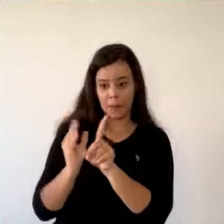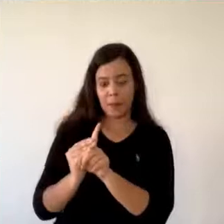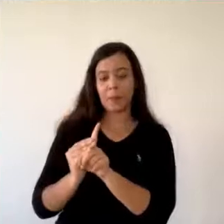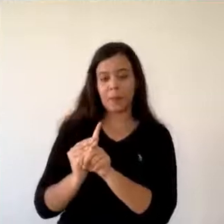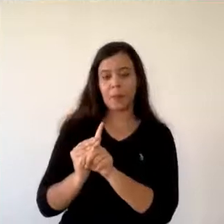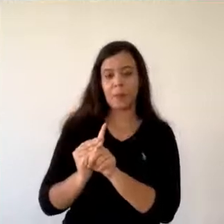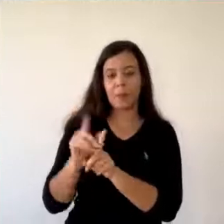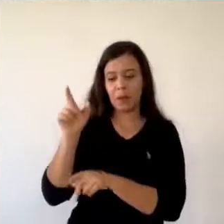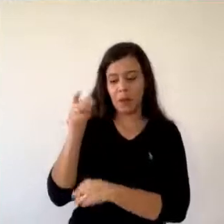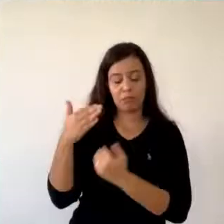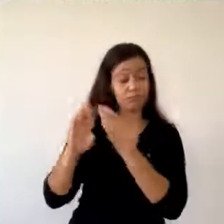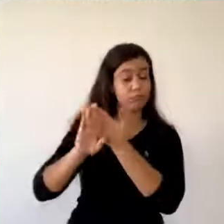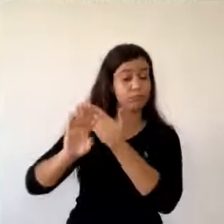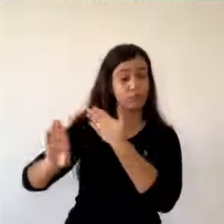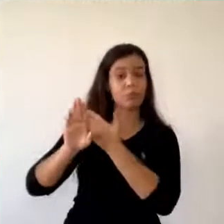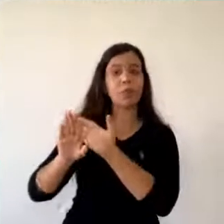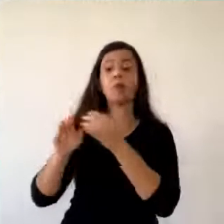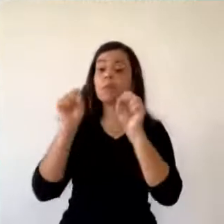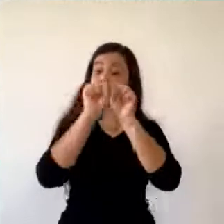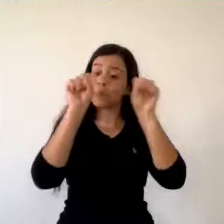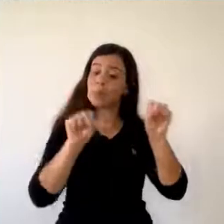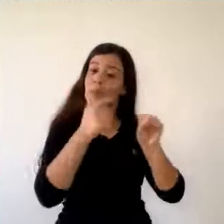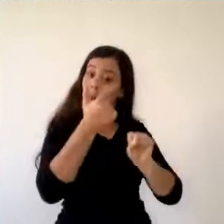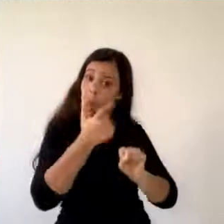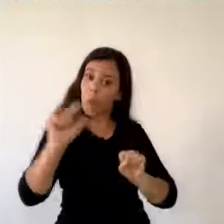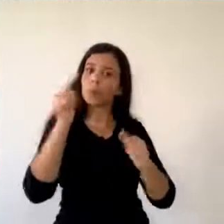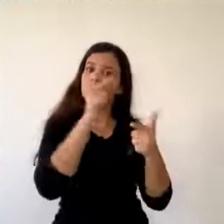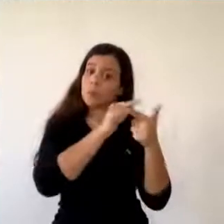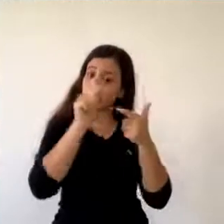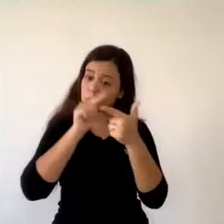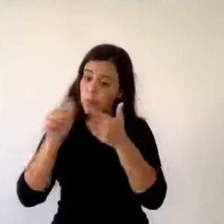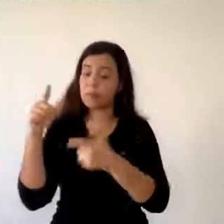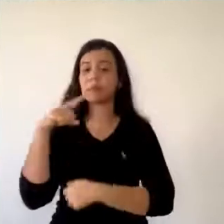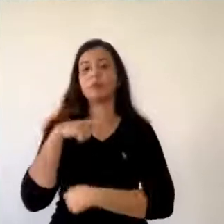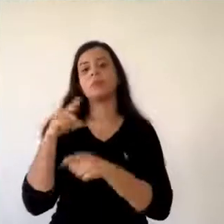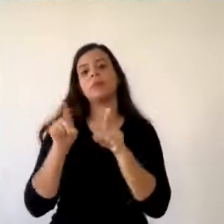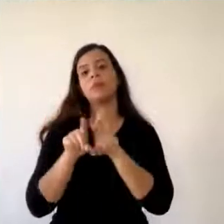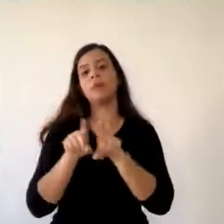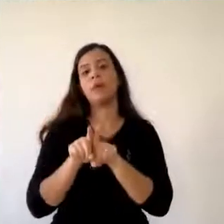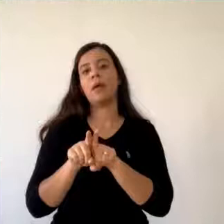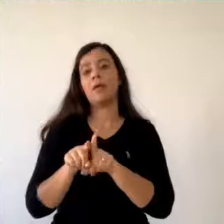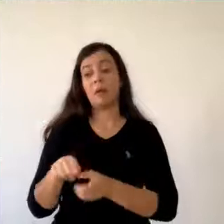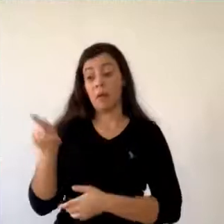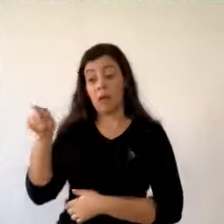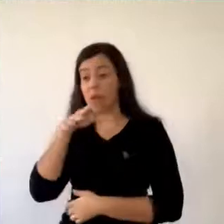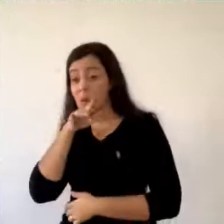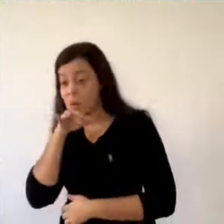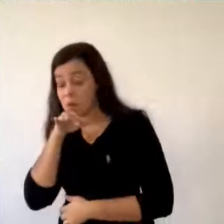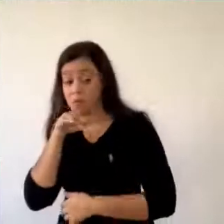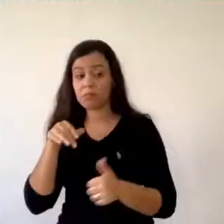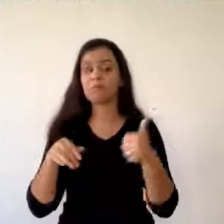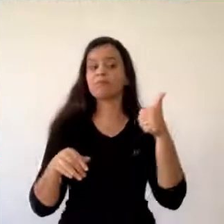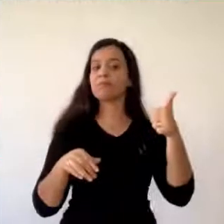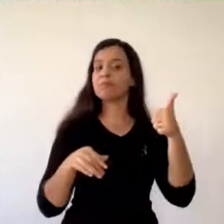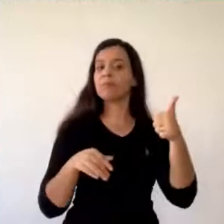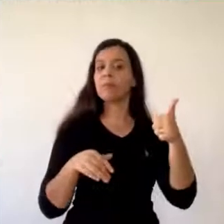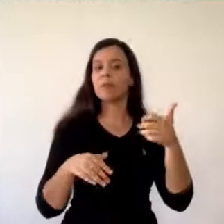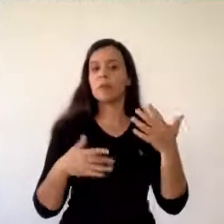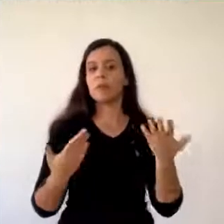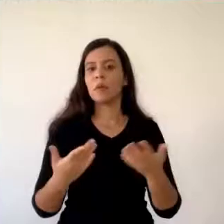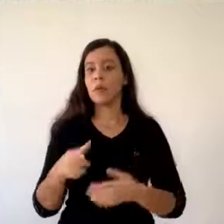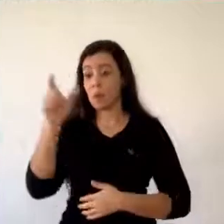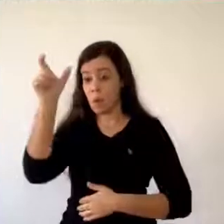abuser, this system did not exist within us. And if we depended on someone to save